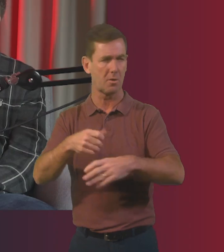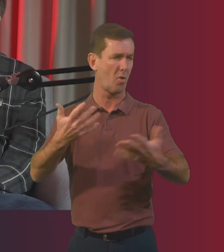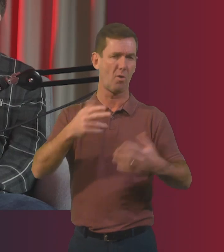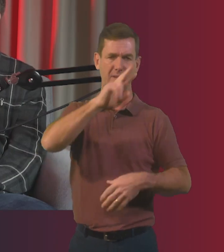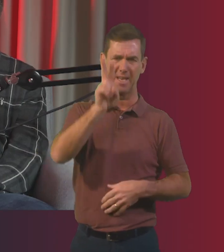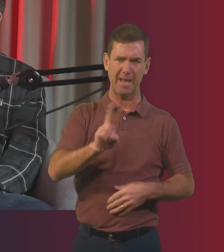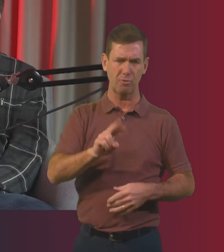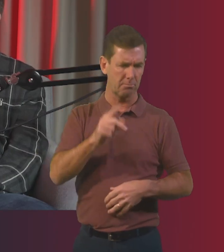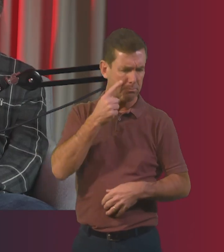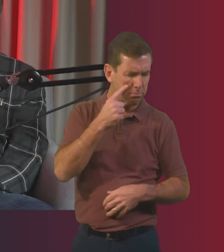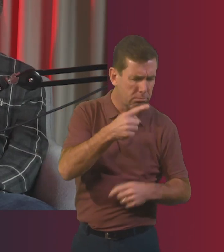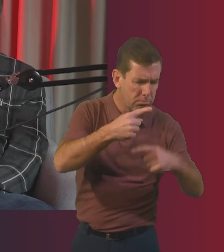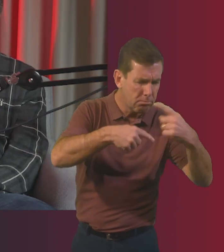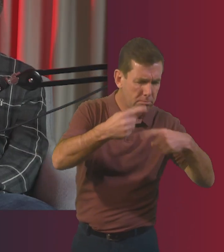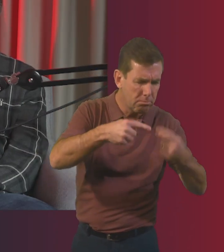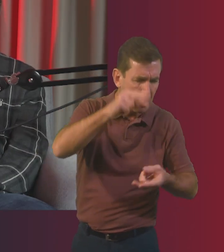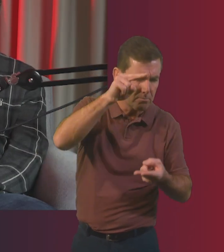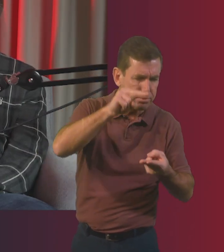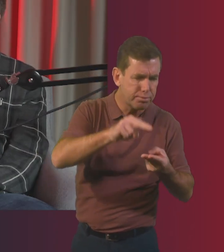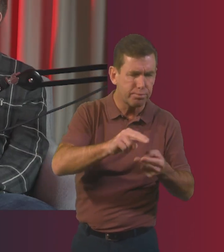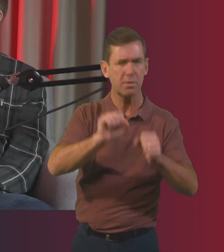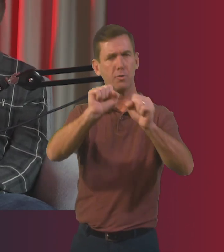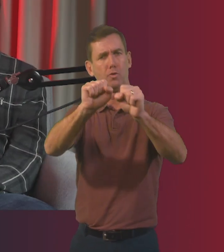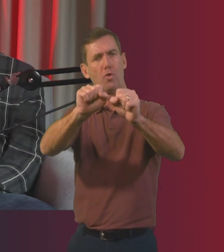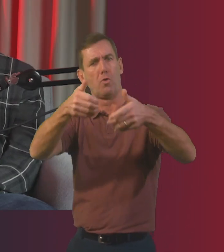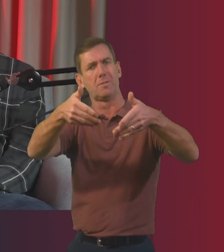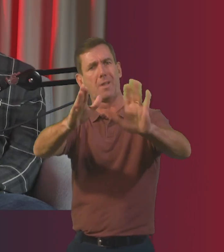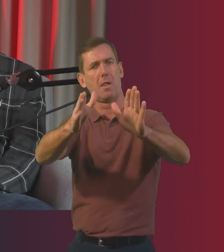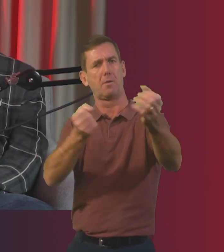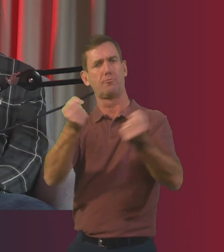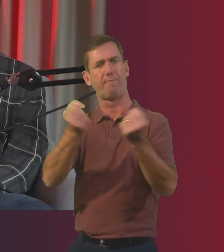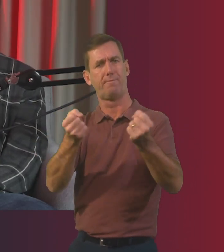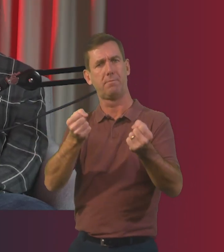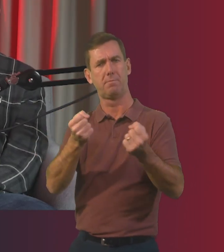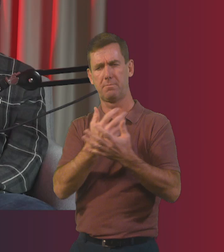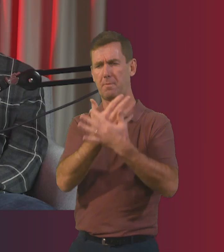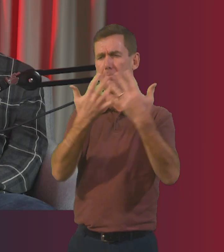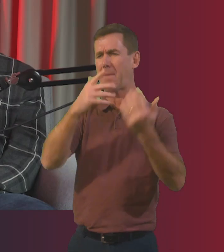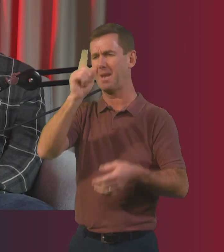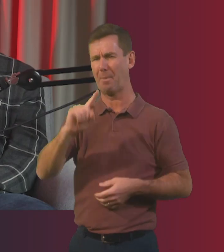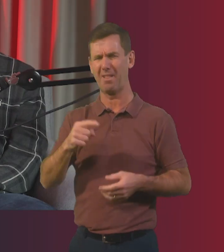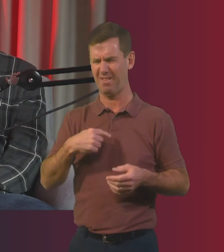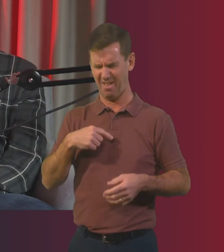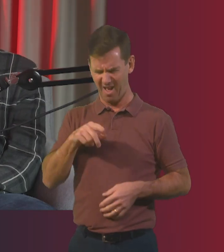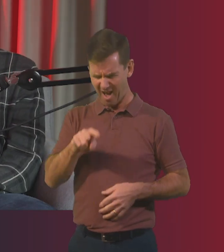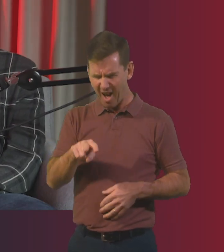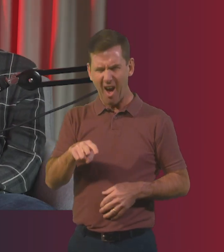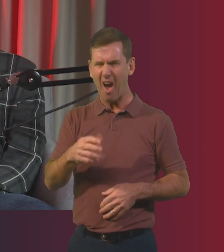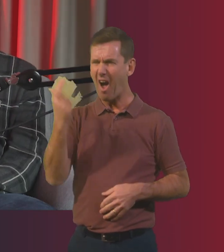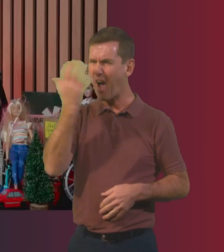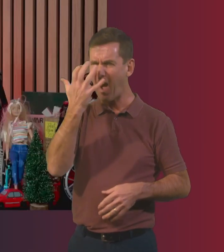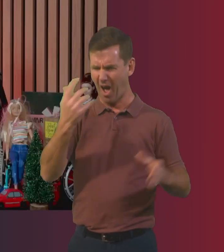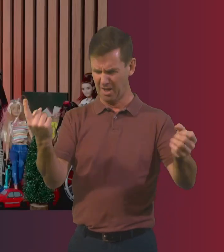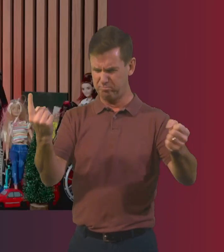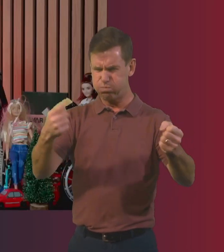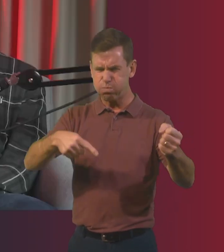what it's like on fuel based on your driving style. Because the amount of people who get a new car and go, it's using twice as much fuel as my old car, I don't think I can afford to run